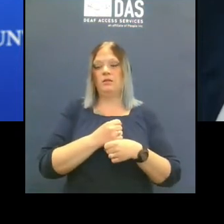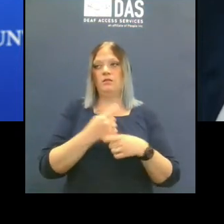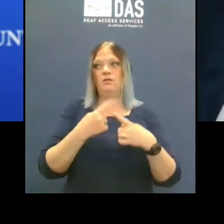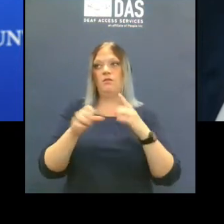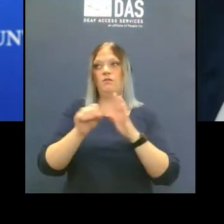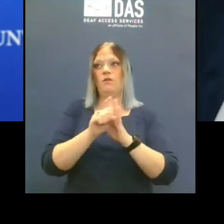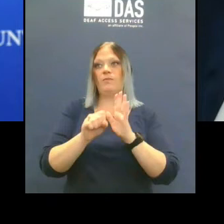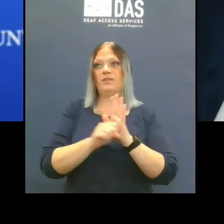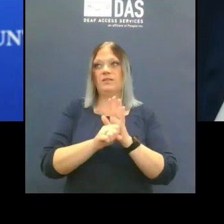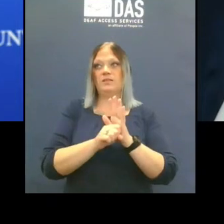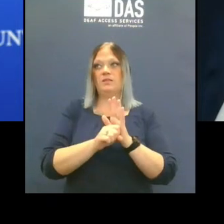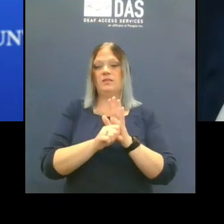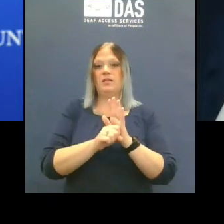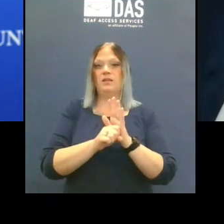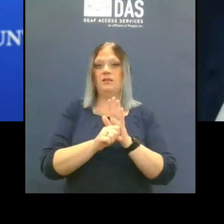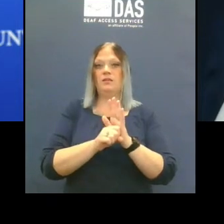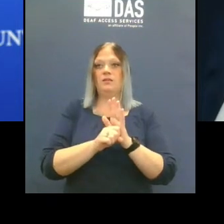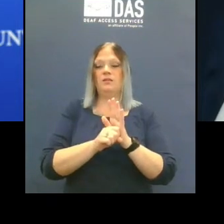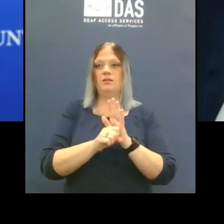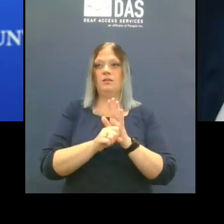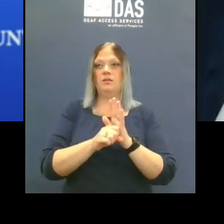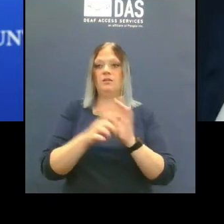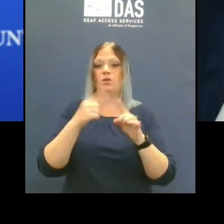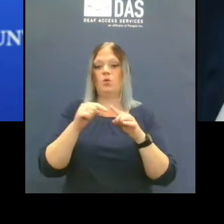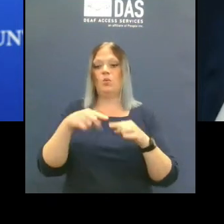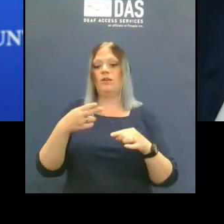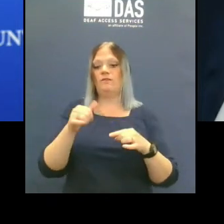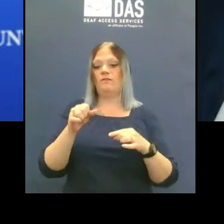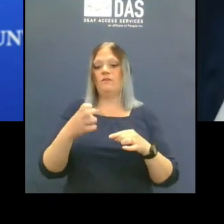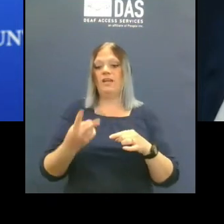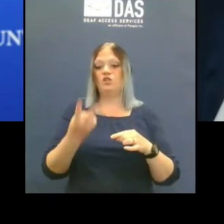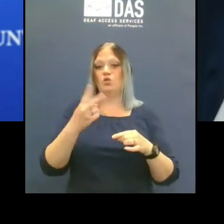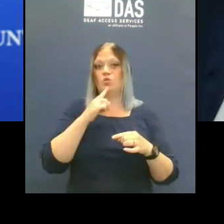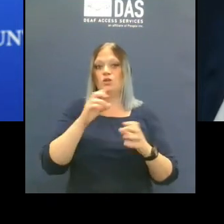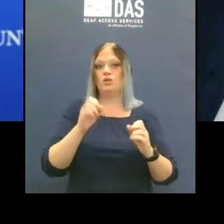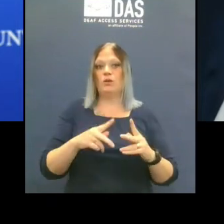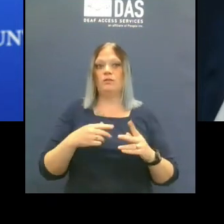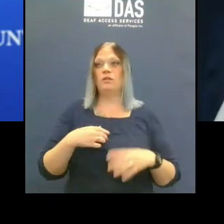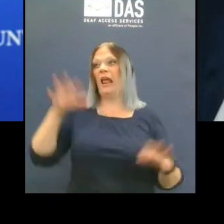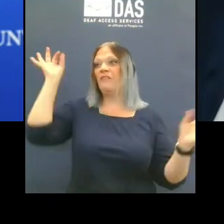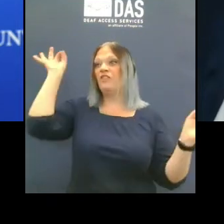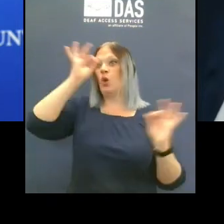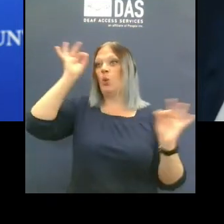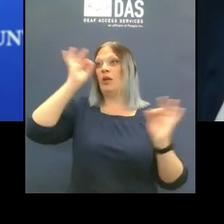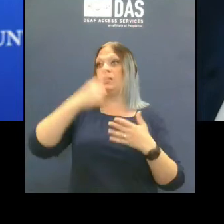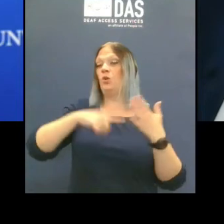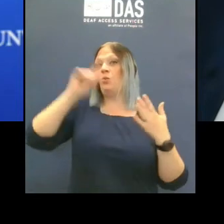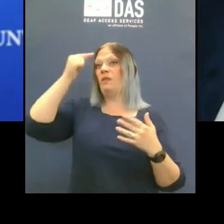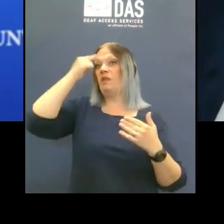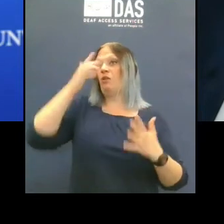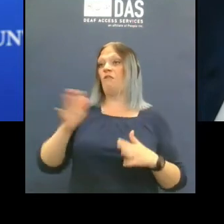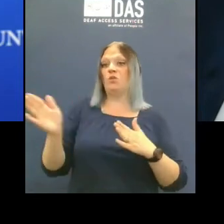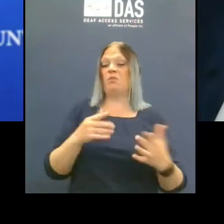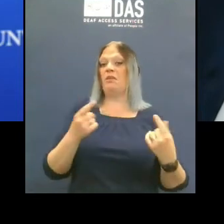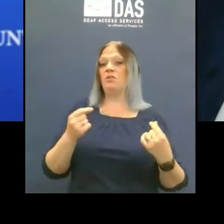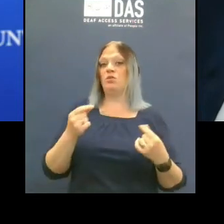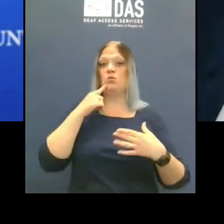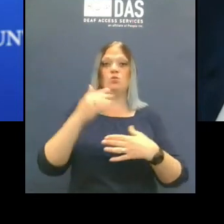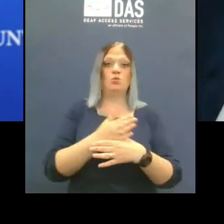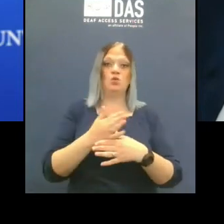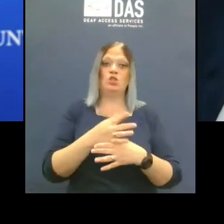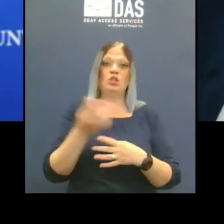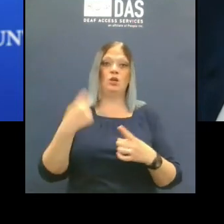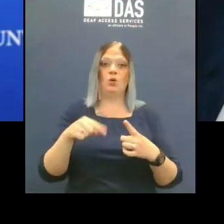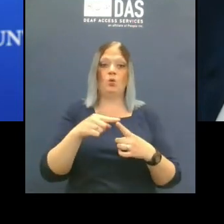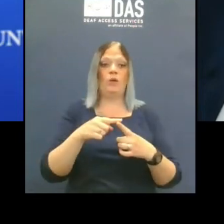the state when phase 2 is going to be okayed? I have no idea what the governor plans to do in terms of sharing when